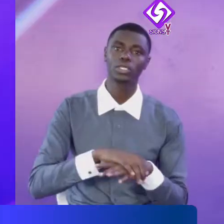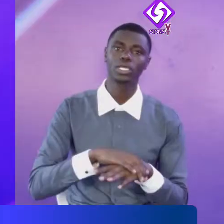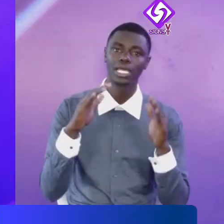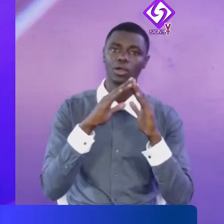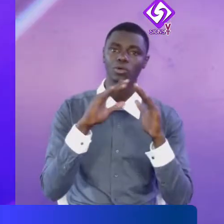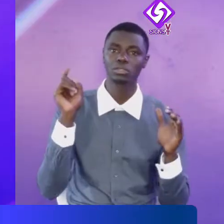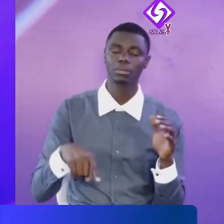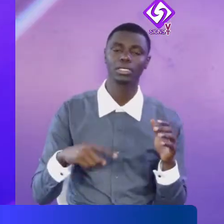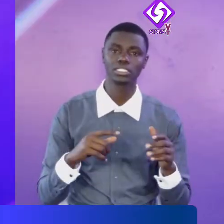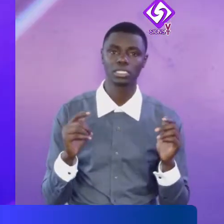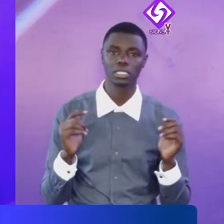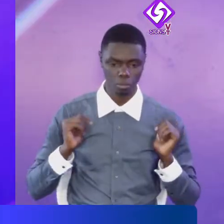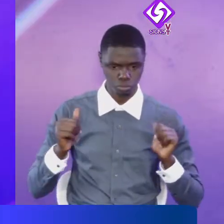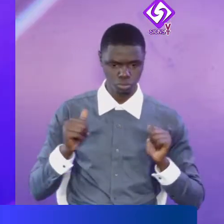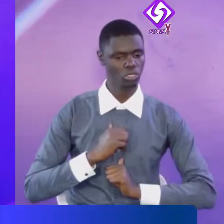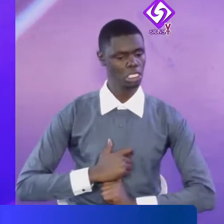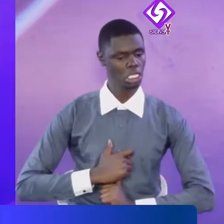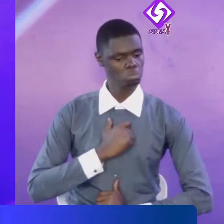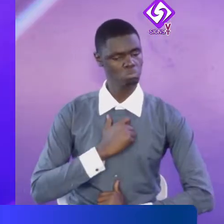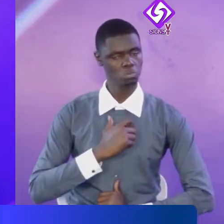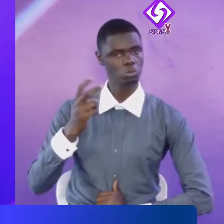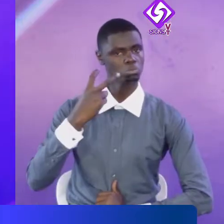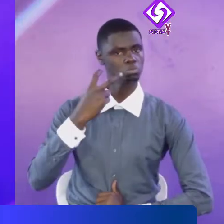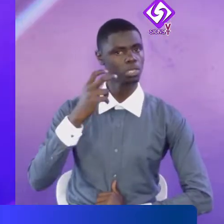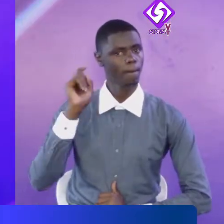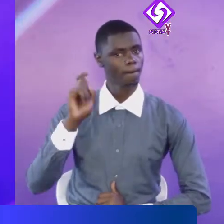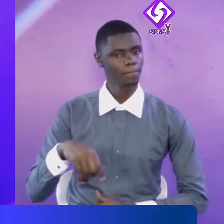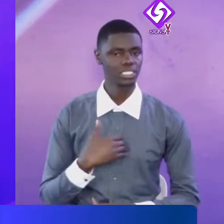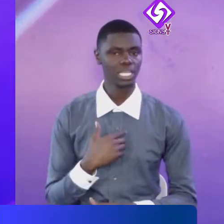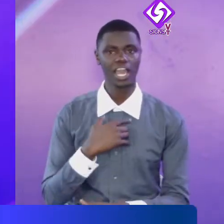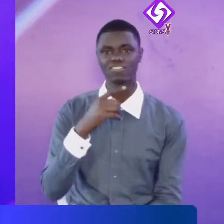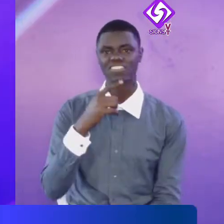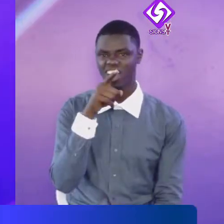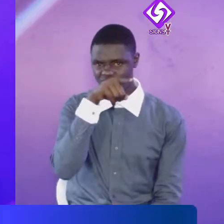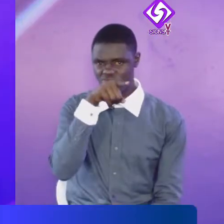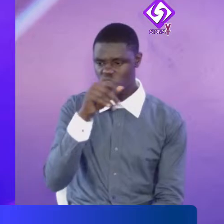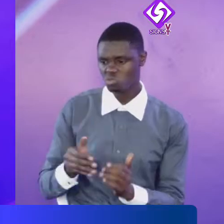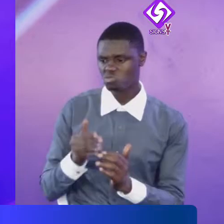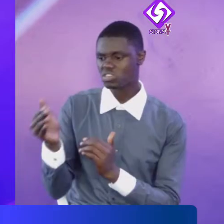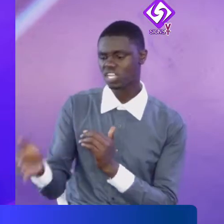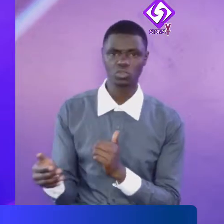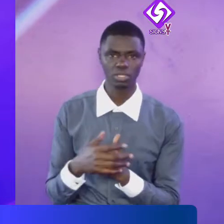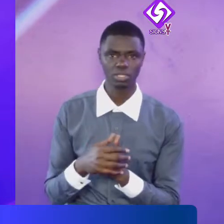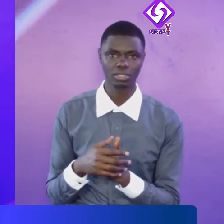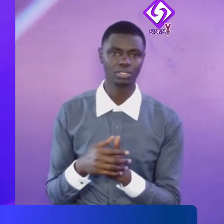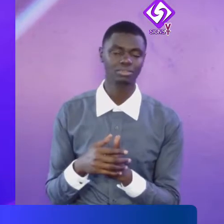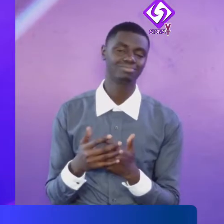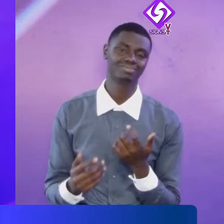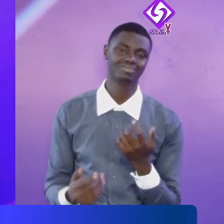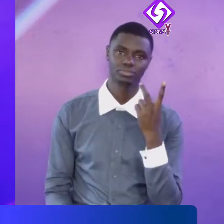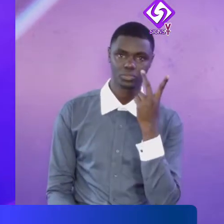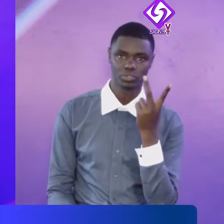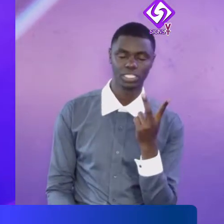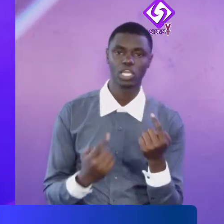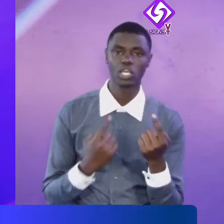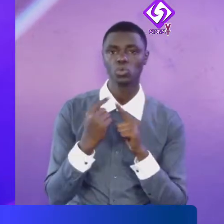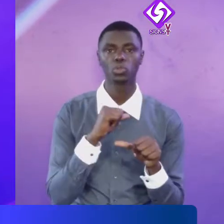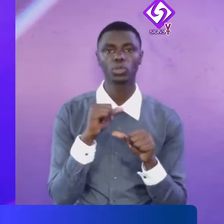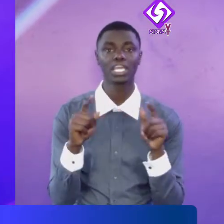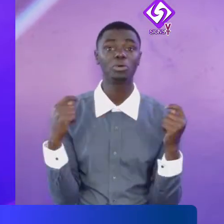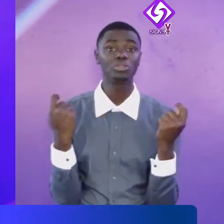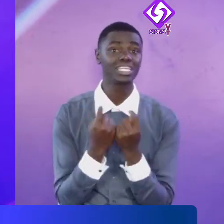put on a tie, you must look decent, and you must have a white man next to you, is when I got a house. So you are talking about